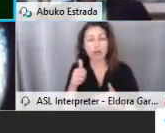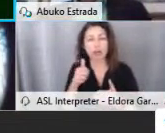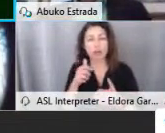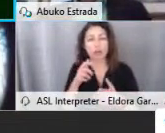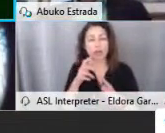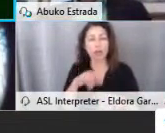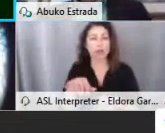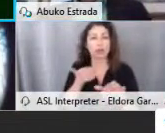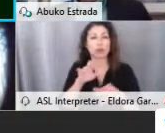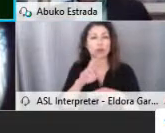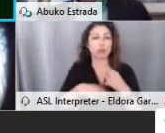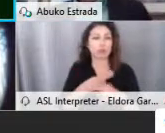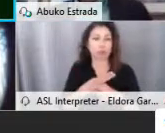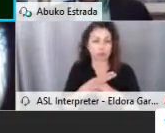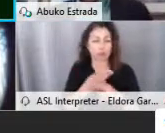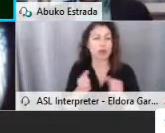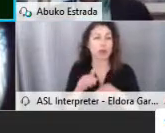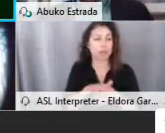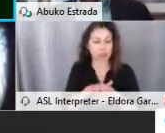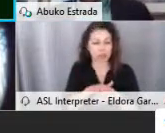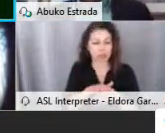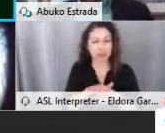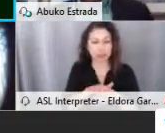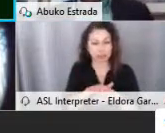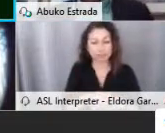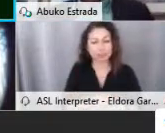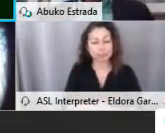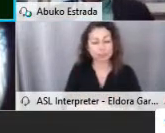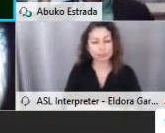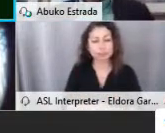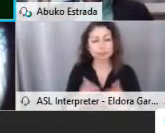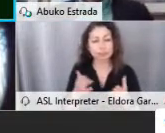coverage proposals. Next slide.